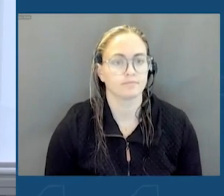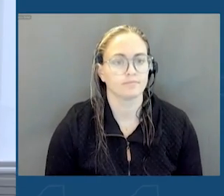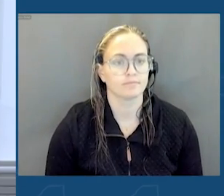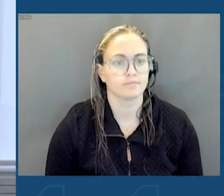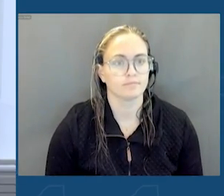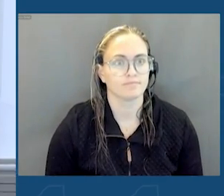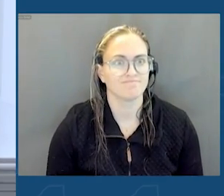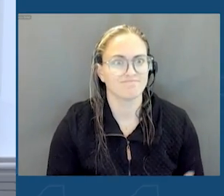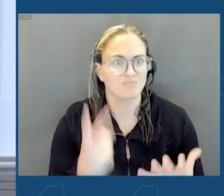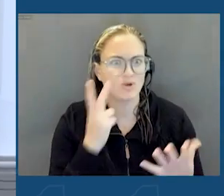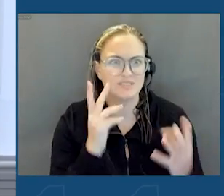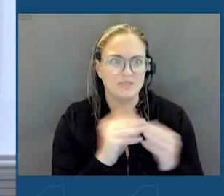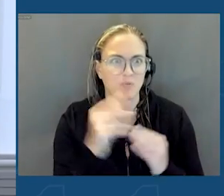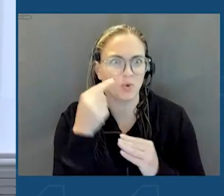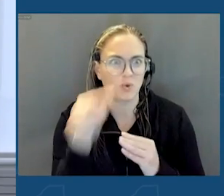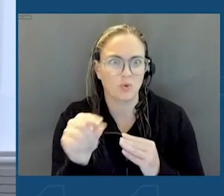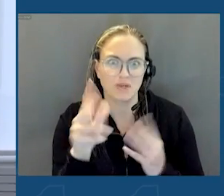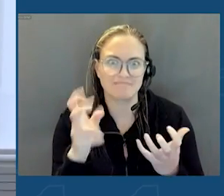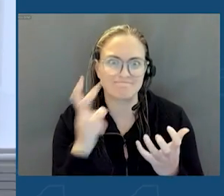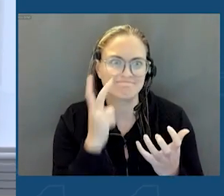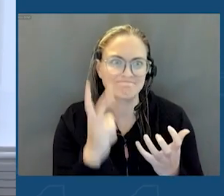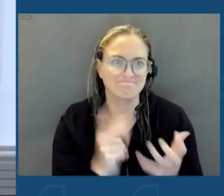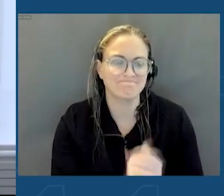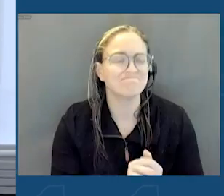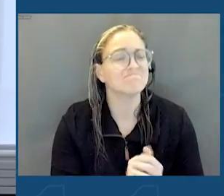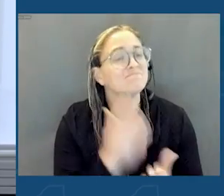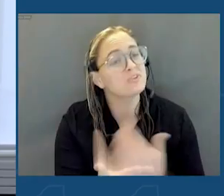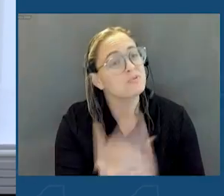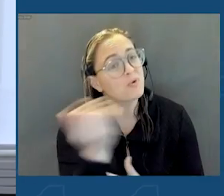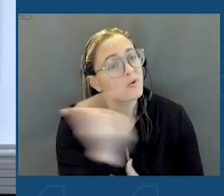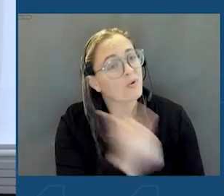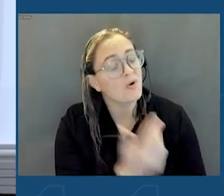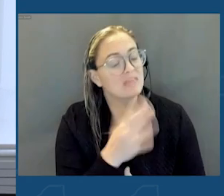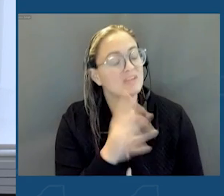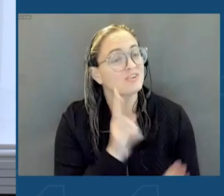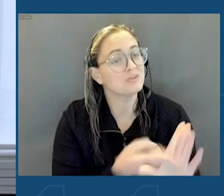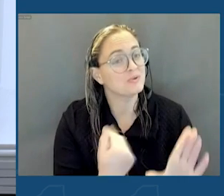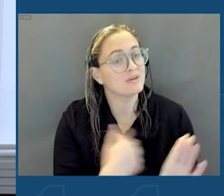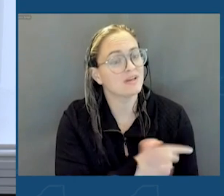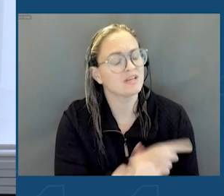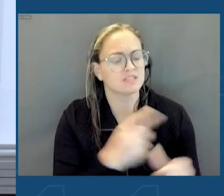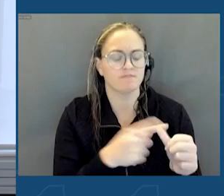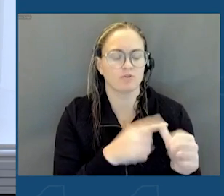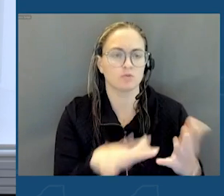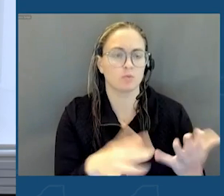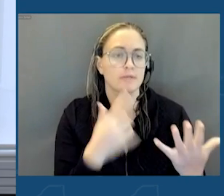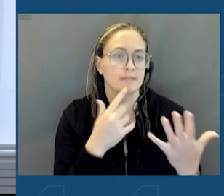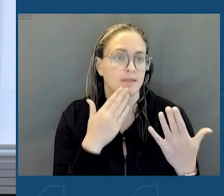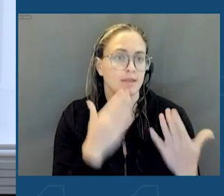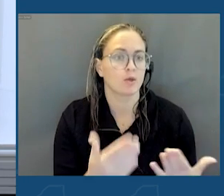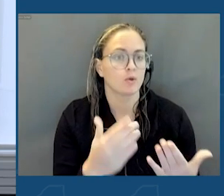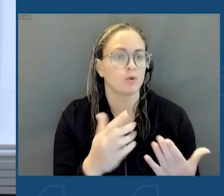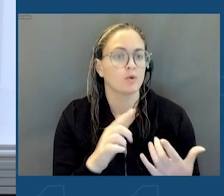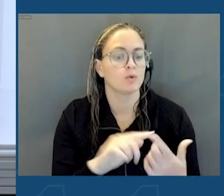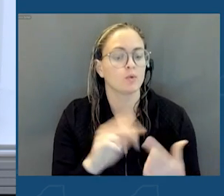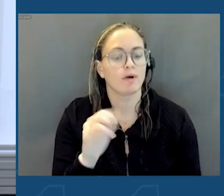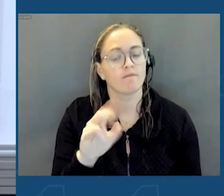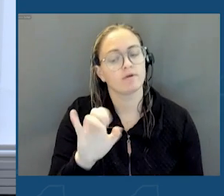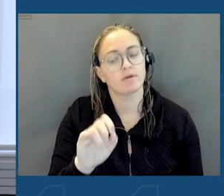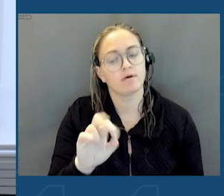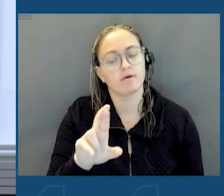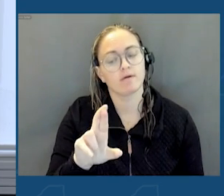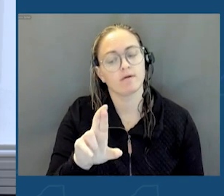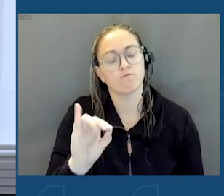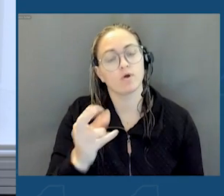want to see a lot more green up there. Good morning, everyone. Thank you for joining us. First of all, I want to thank Javidan Rodriguez, our president